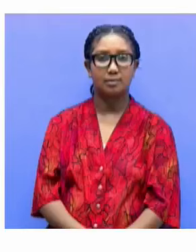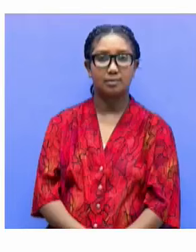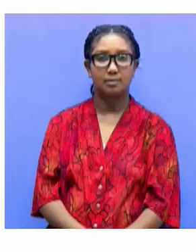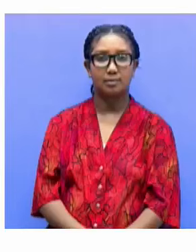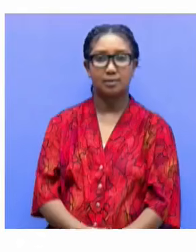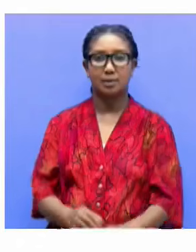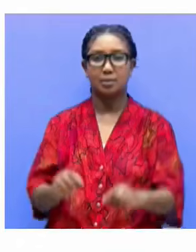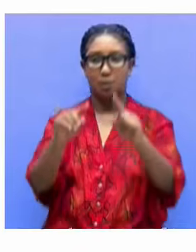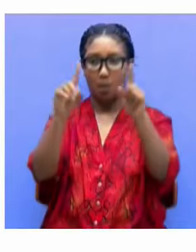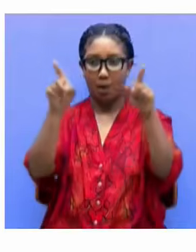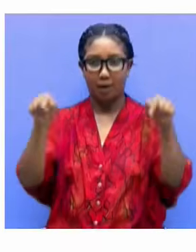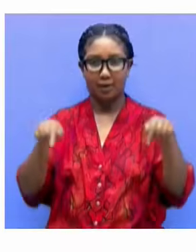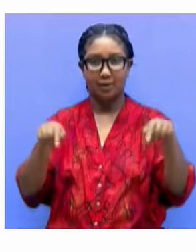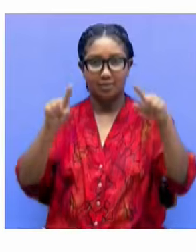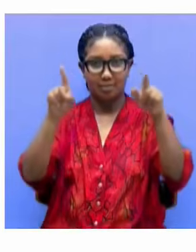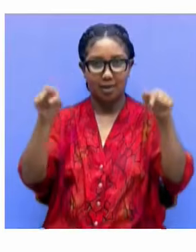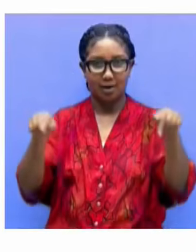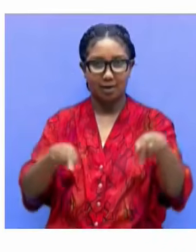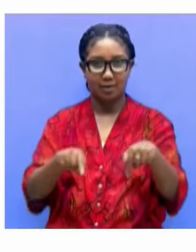in bracket